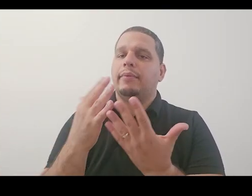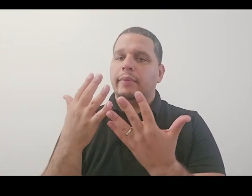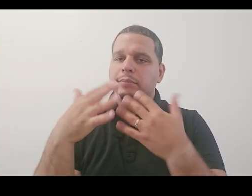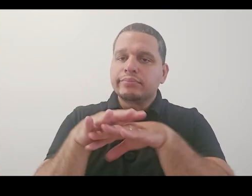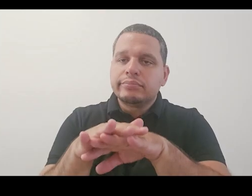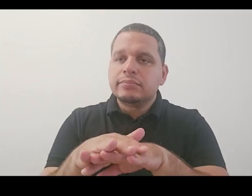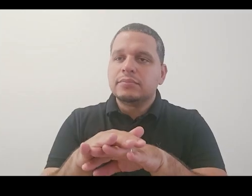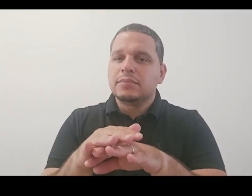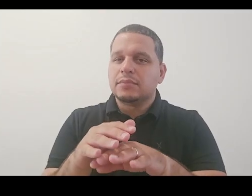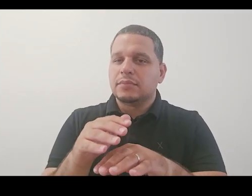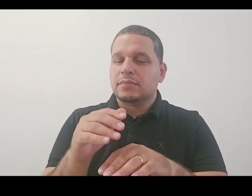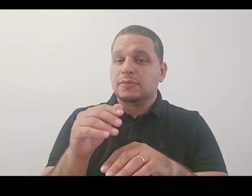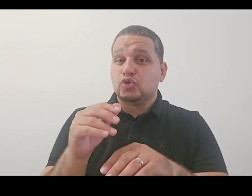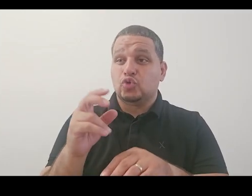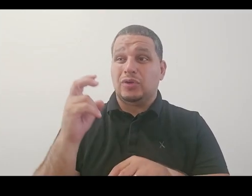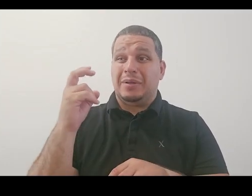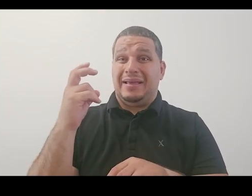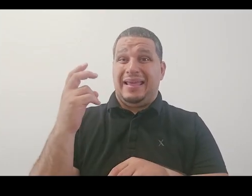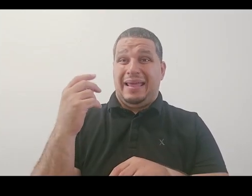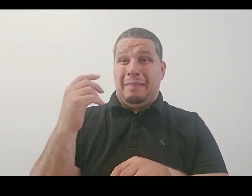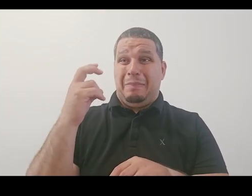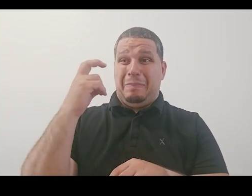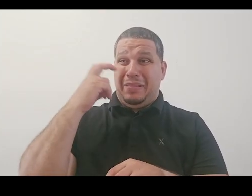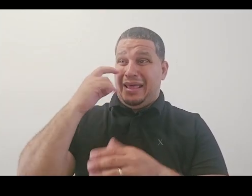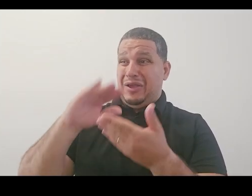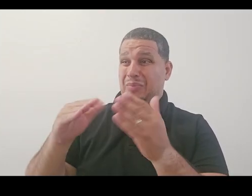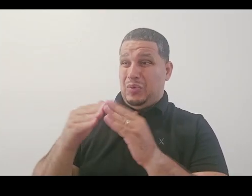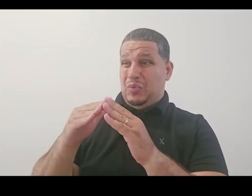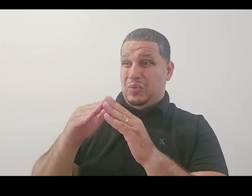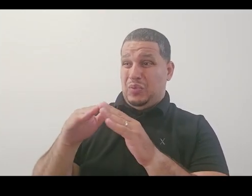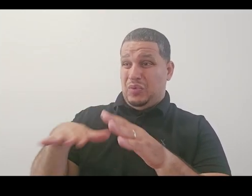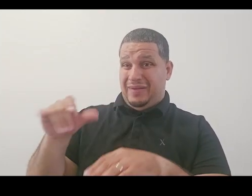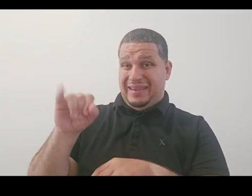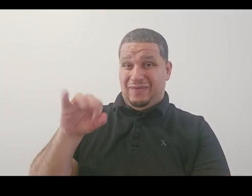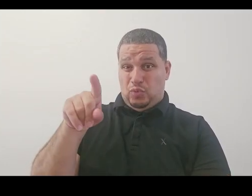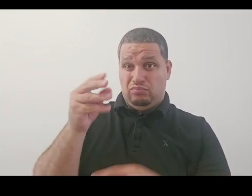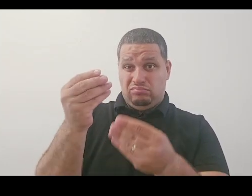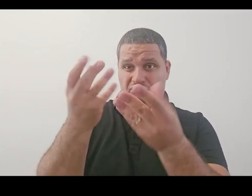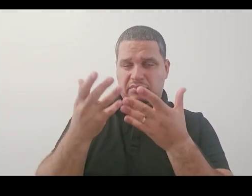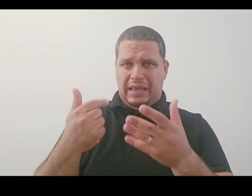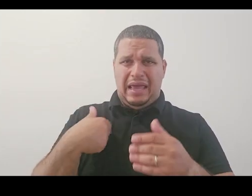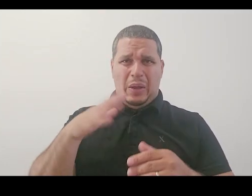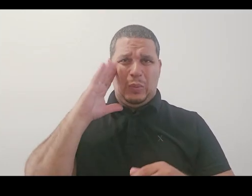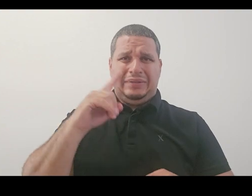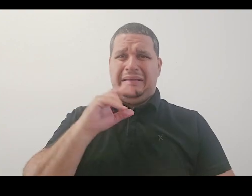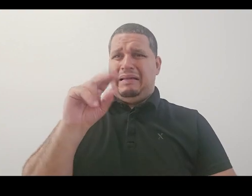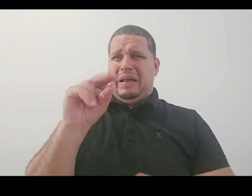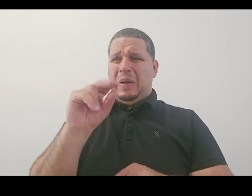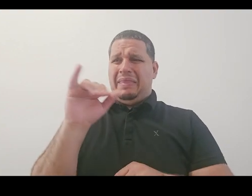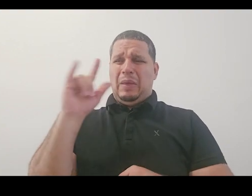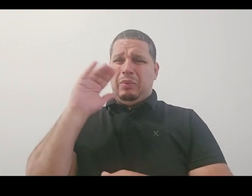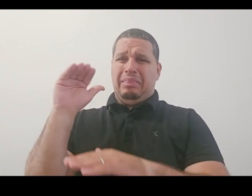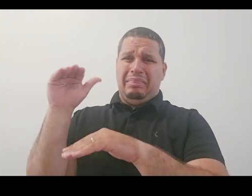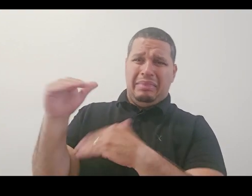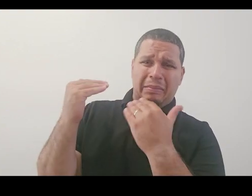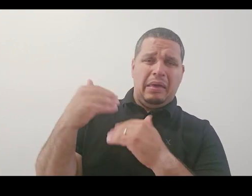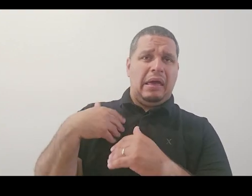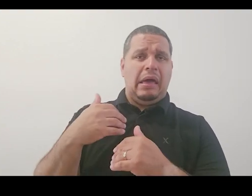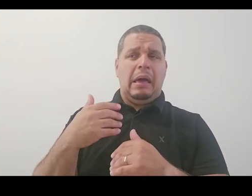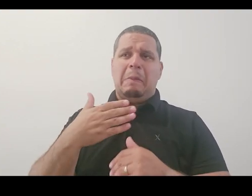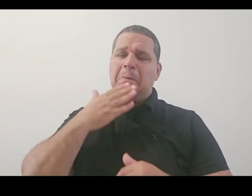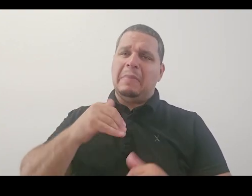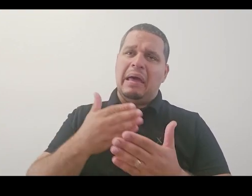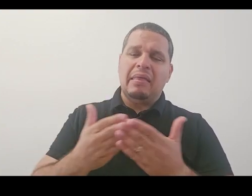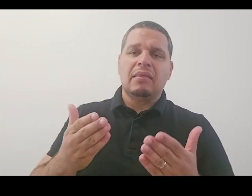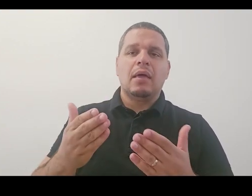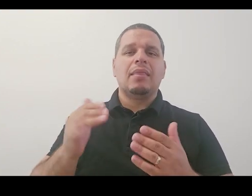say, had said blind community to me as a kid growing up, I would have been like, nah, nah, let's don't do that because that's going to be a limit and that's going to be